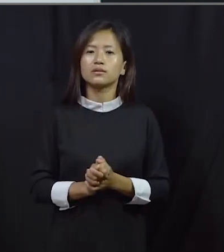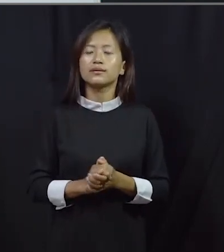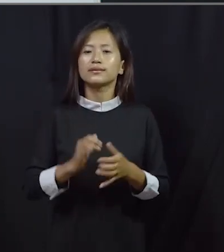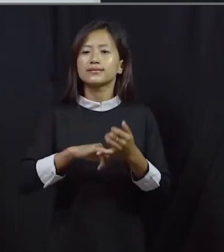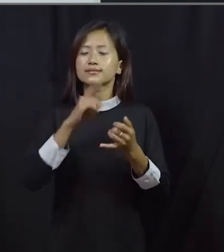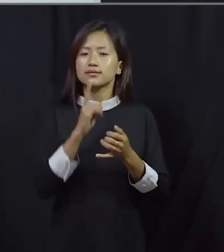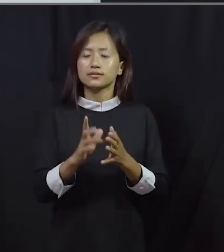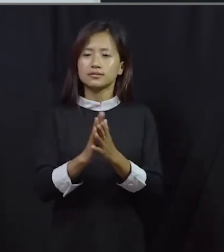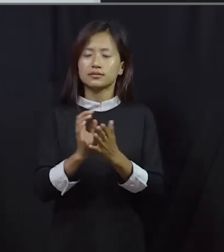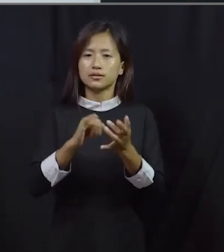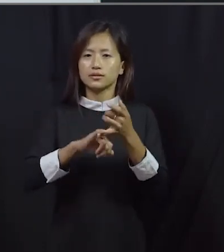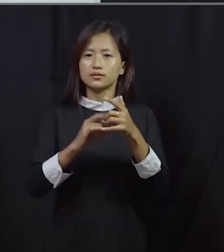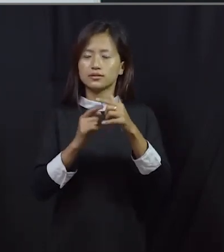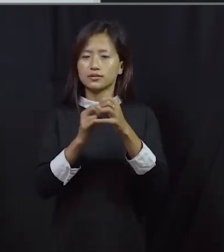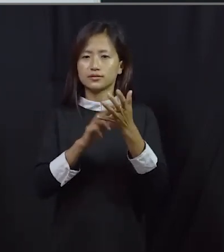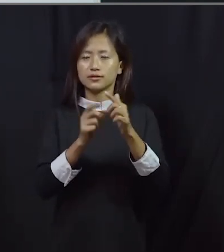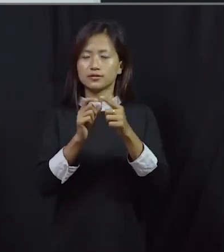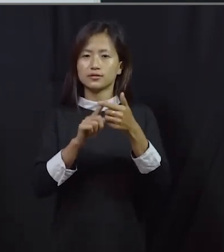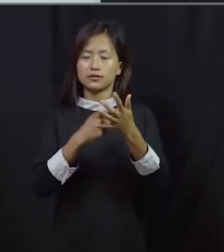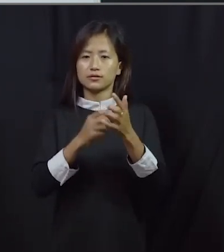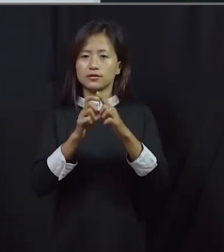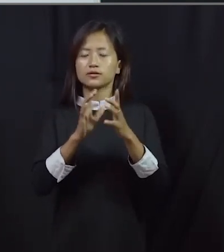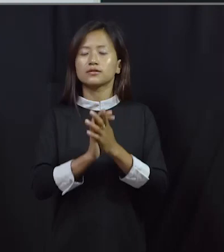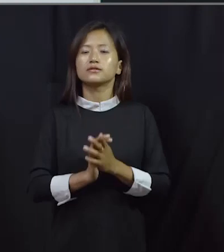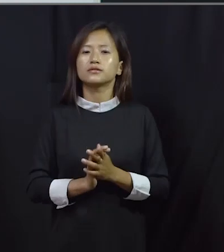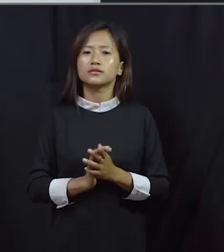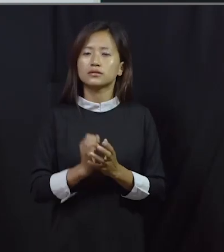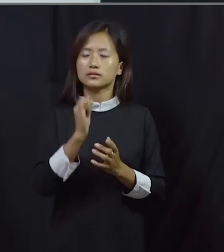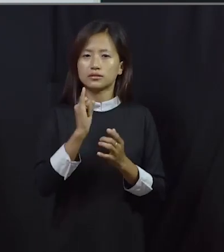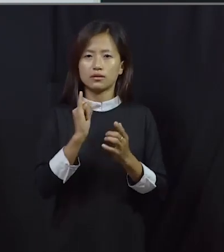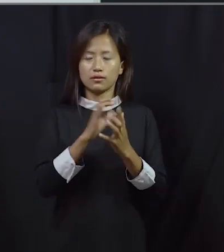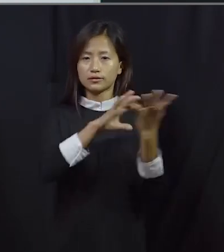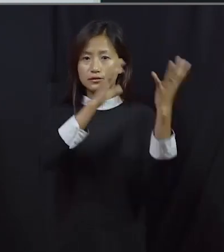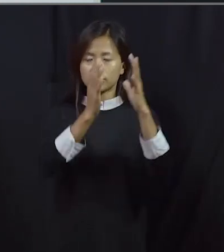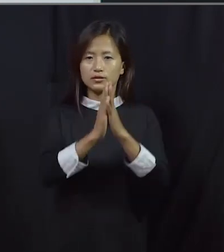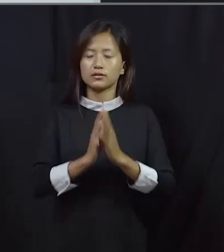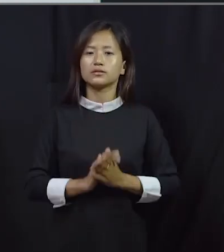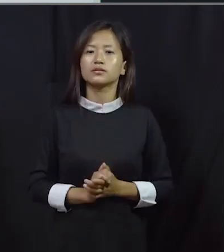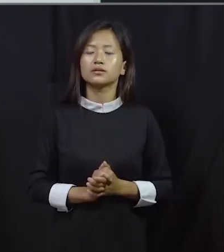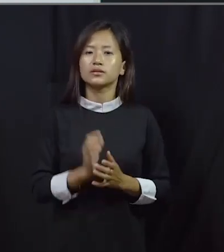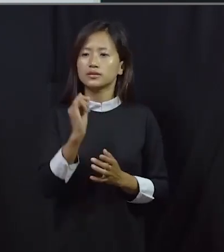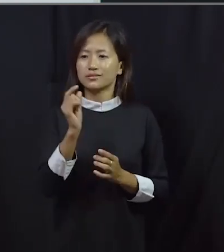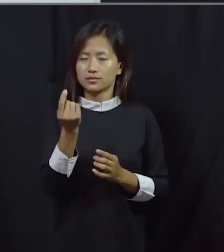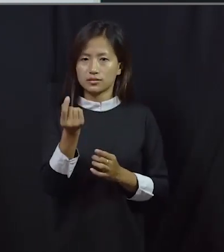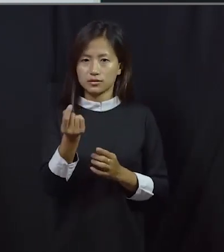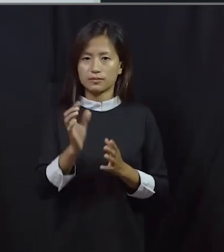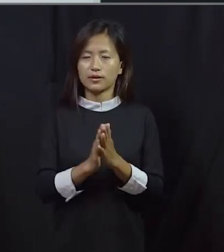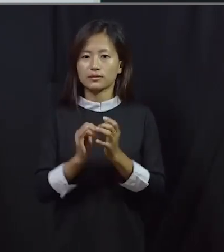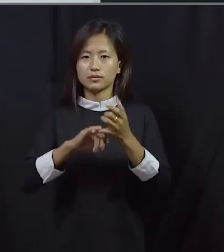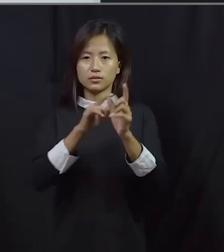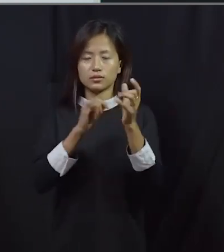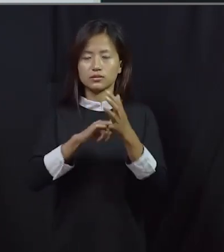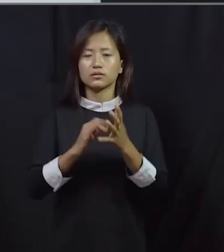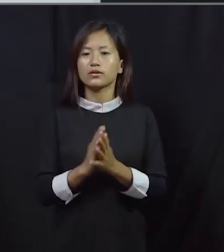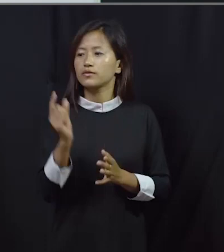Standard International. This is SI system. This is internationally accepted system of unit. Means each and every